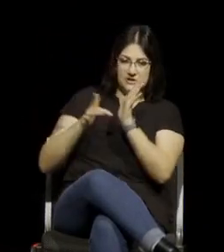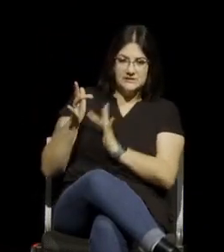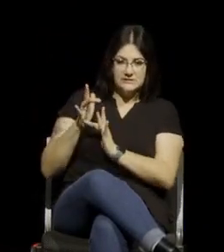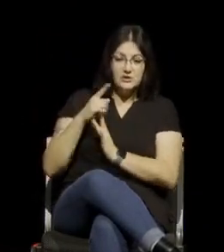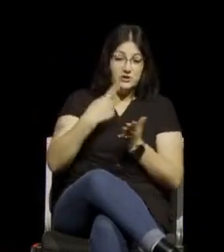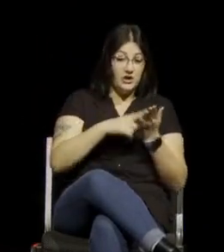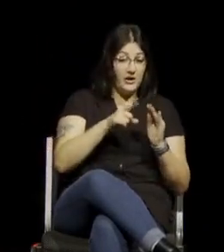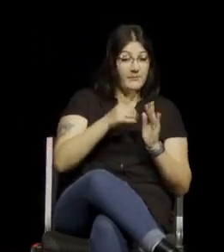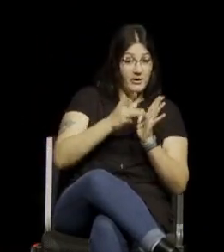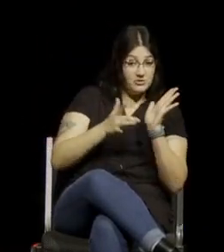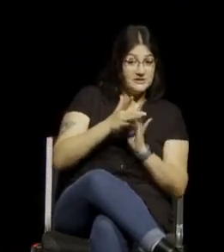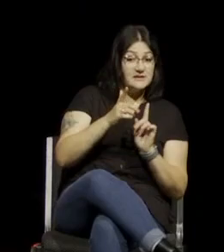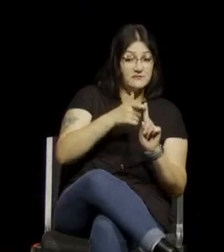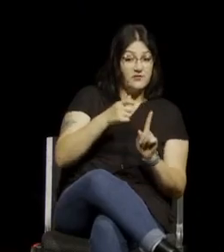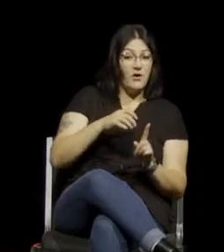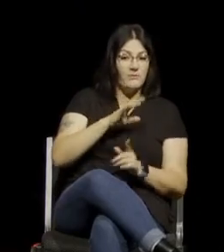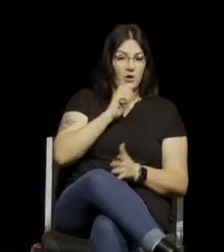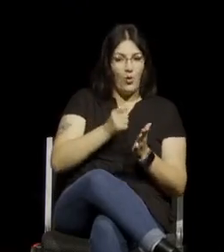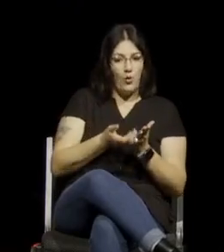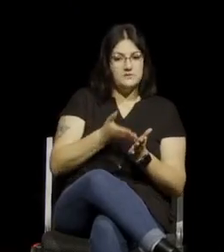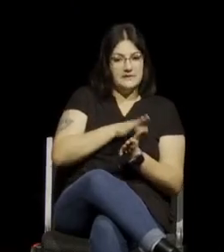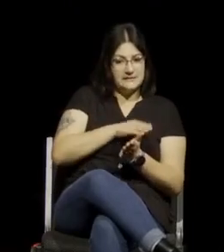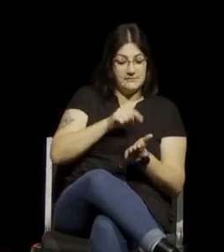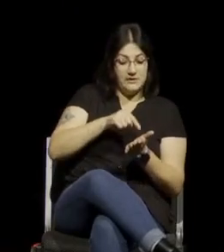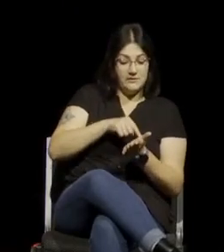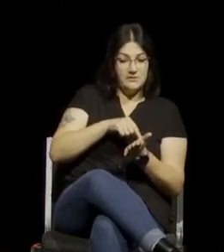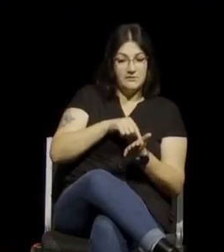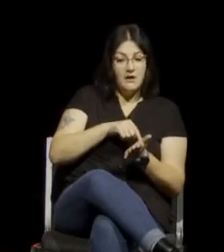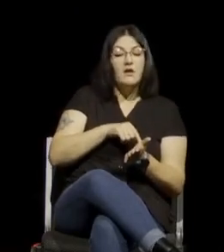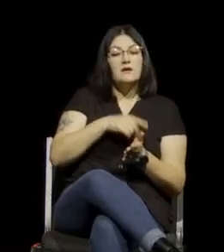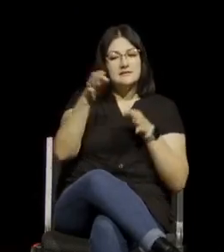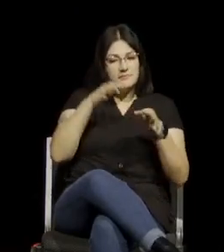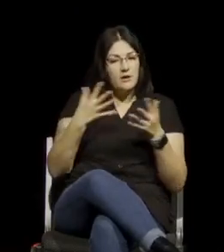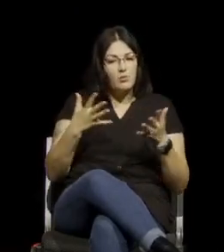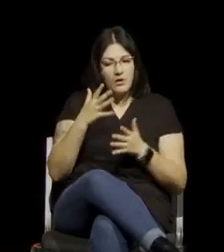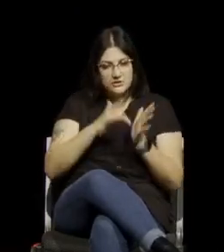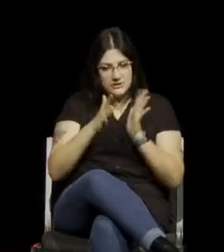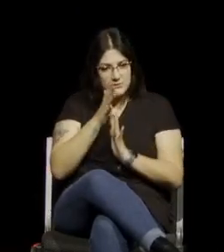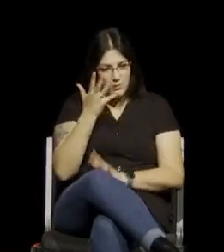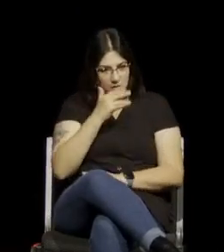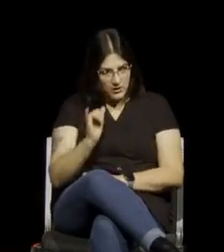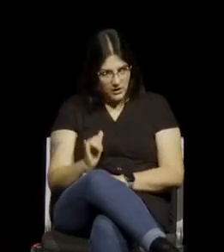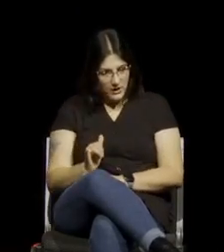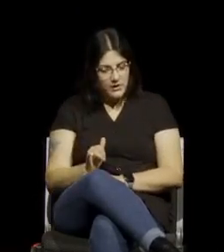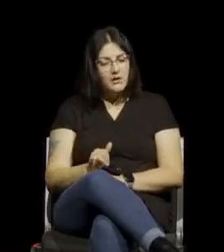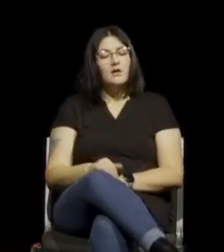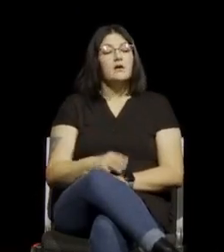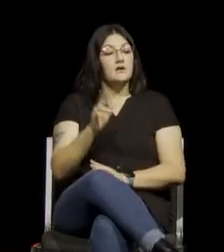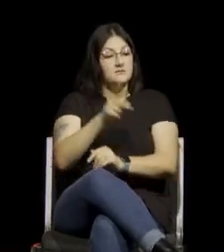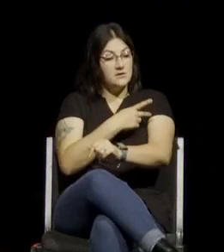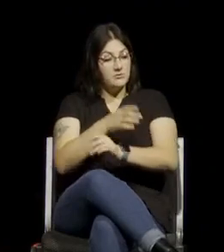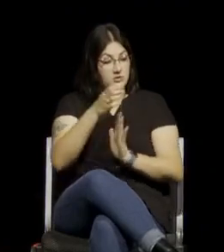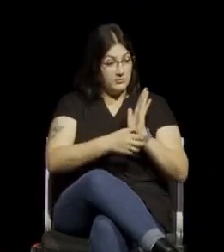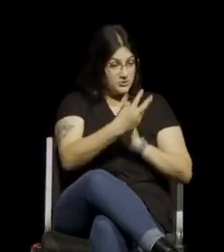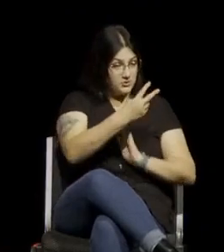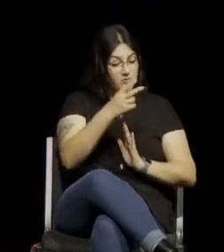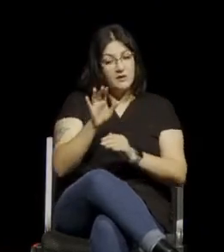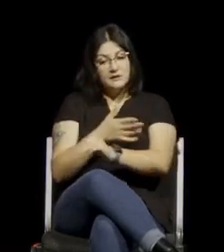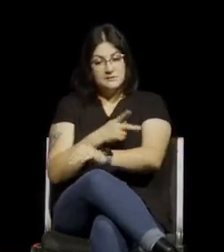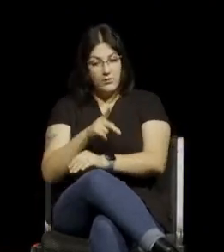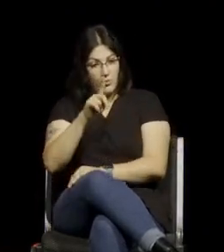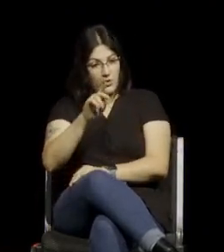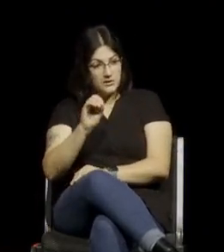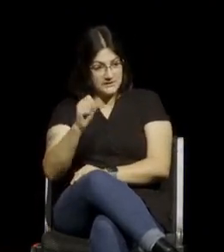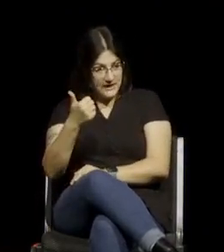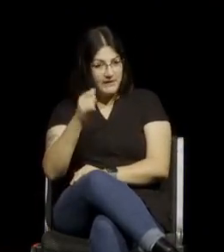about Jesus from the Old Testament, telling us what Jesus is going to be like. Psalms chapter 2 and Psalm 110 are